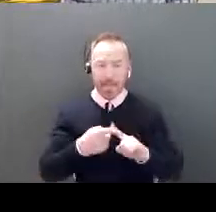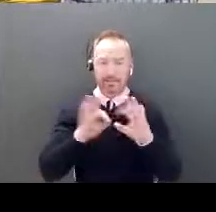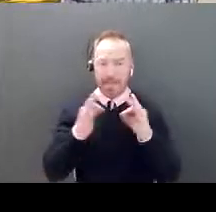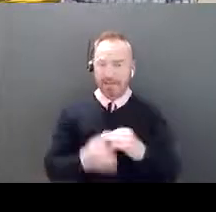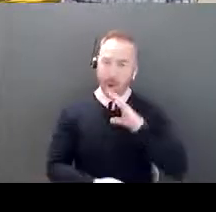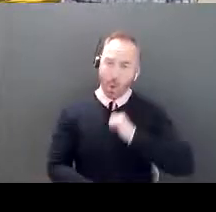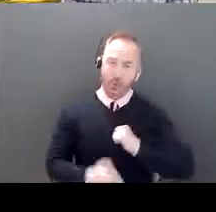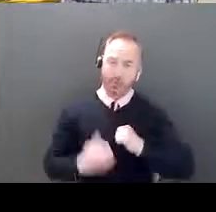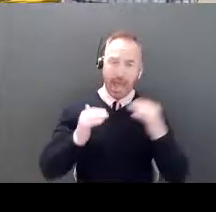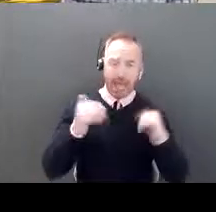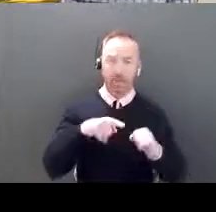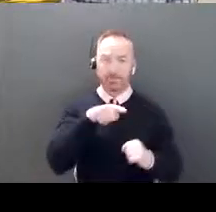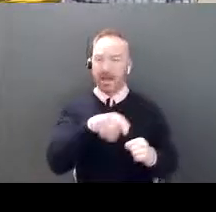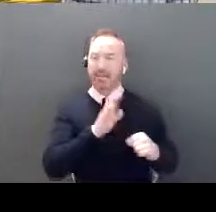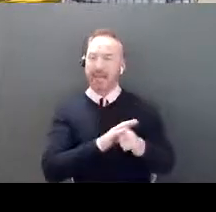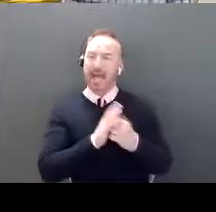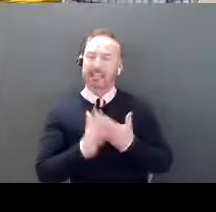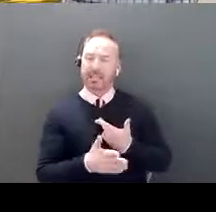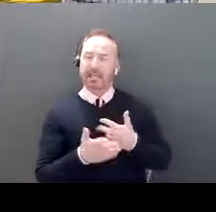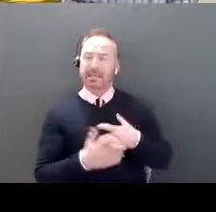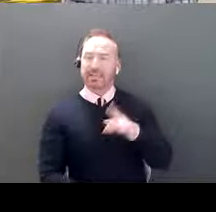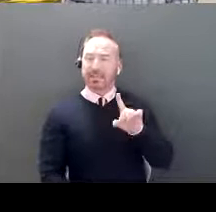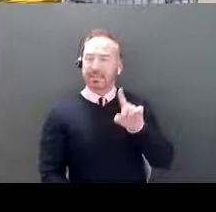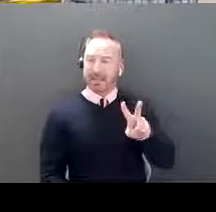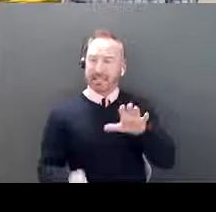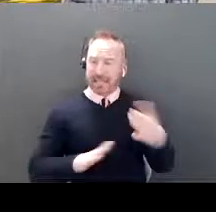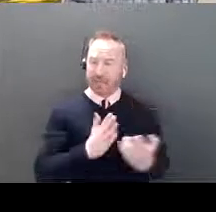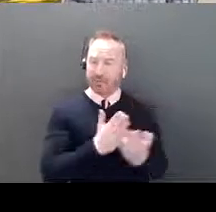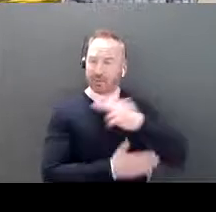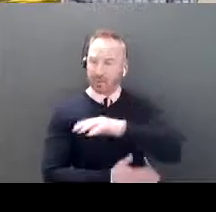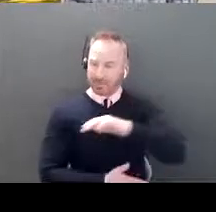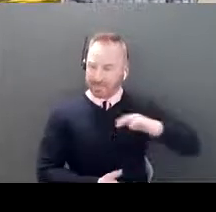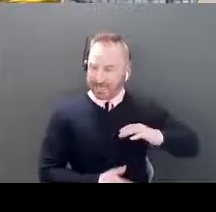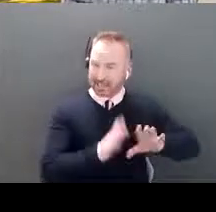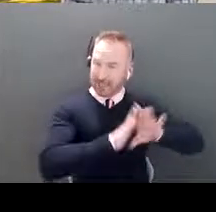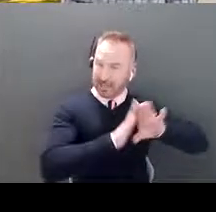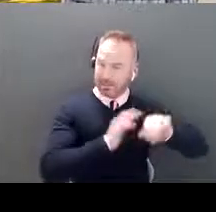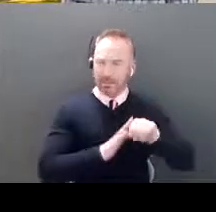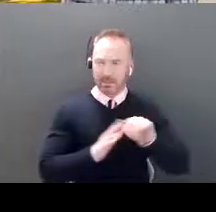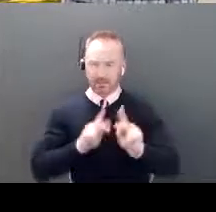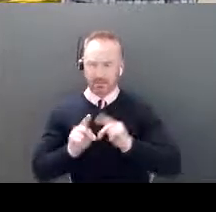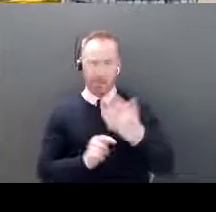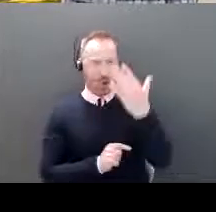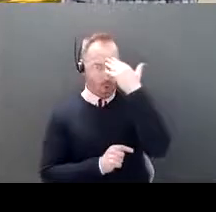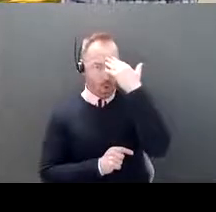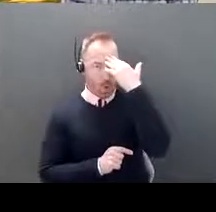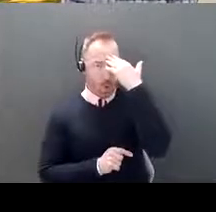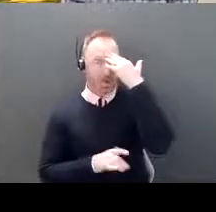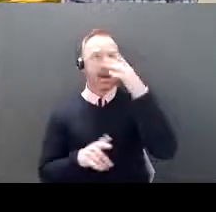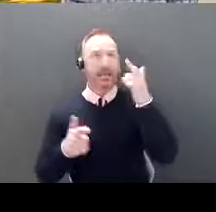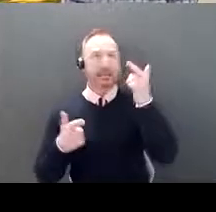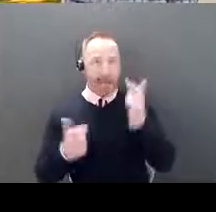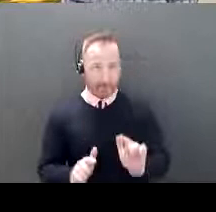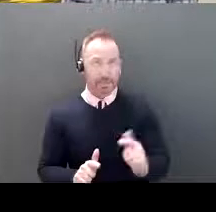Review Committee that found that it's the people right around the situation who know what's happening, but they don't know what to do about